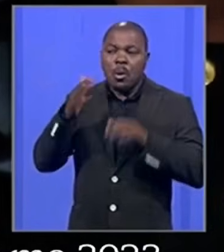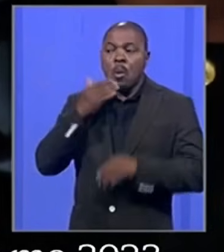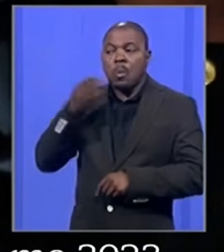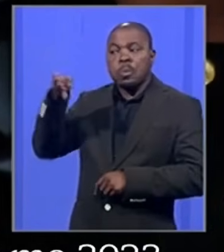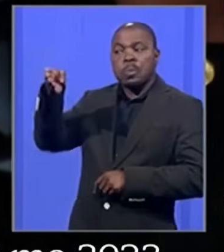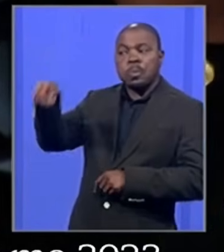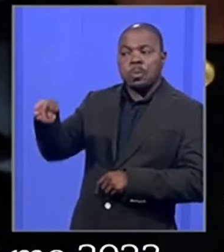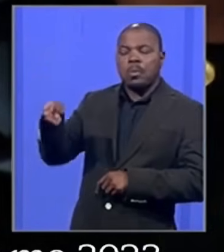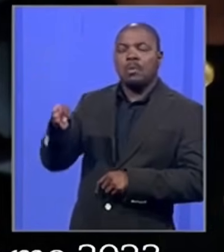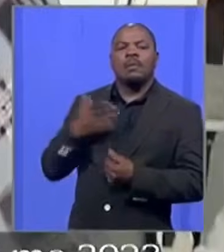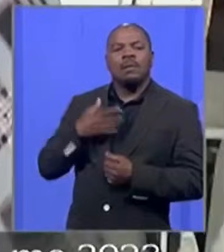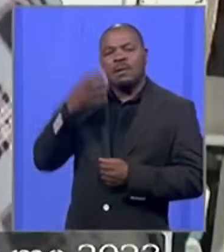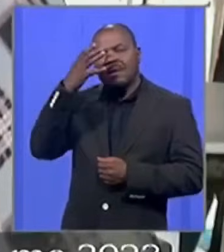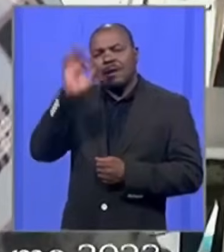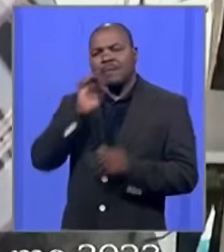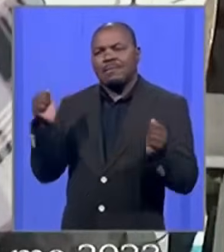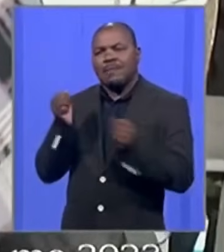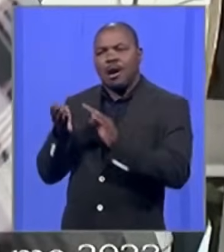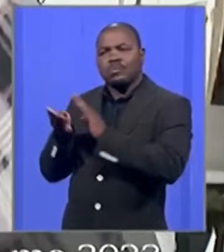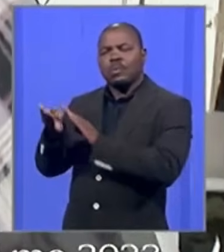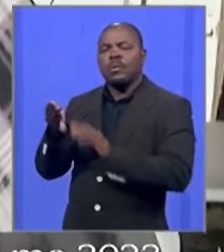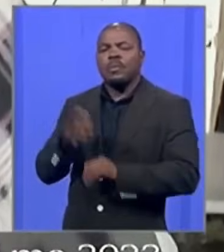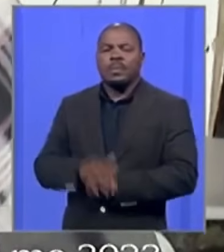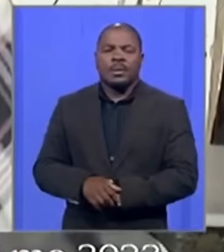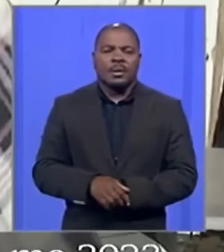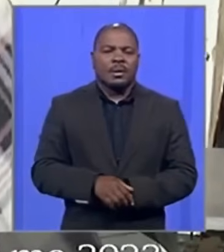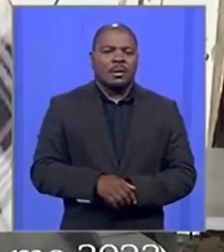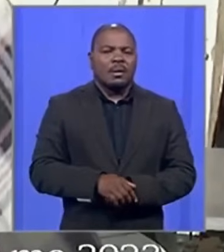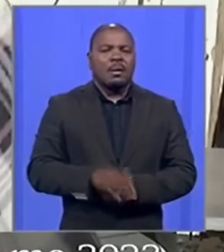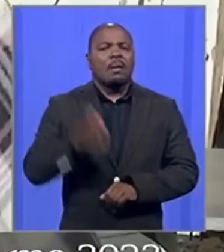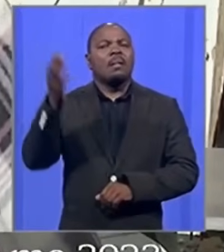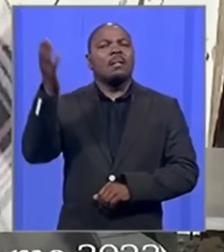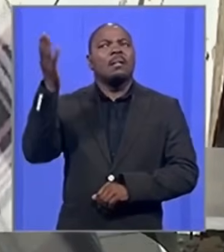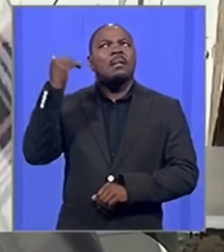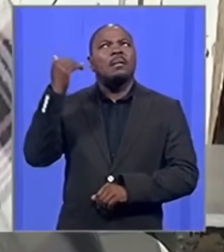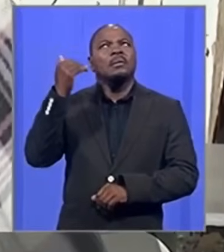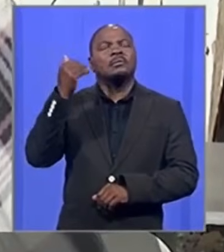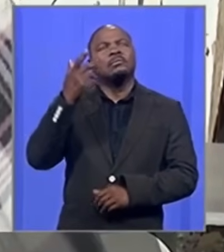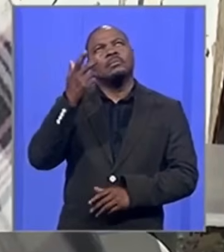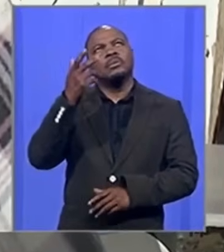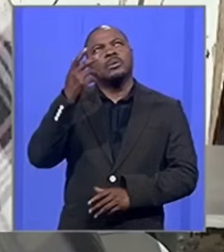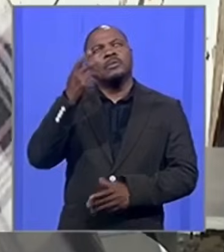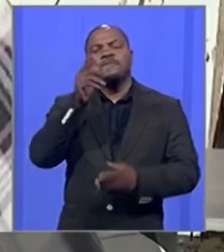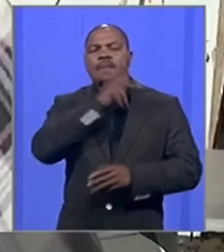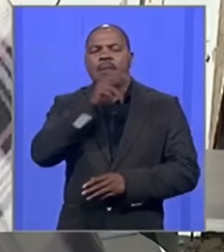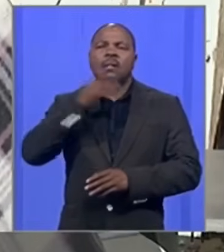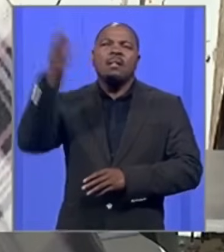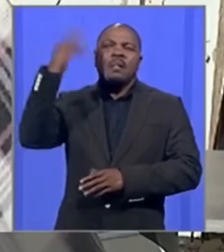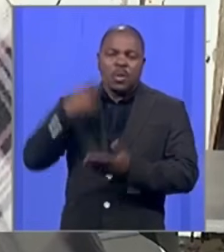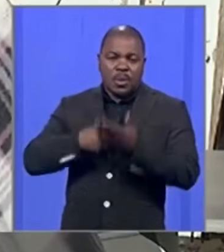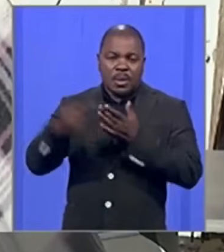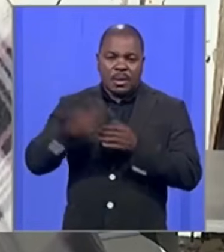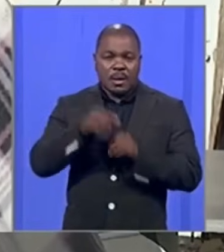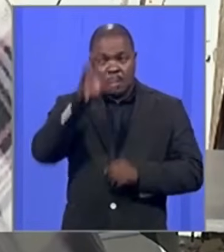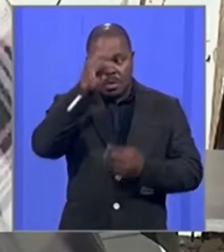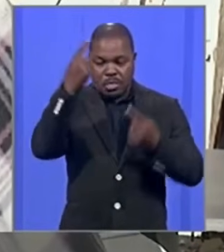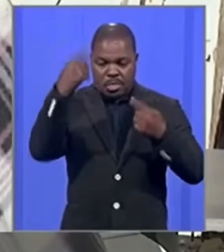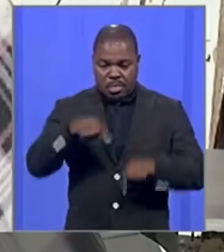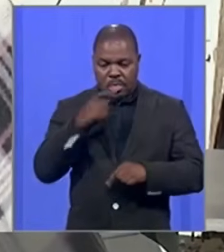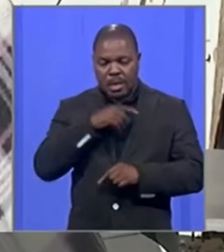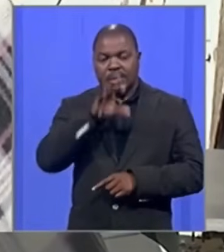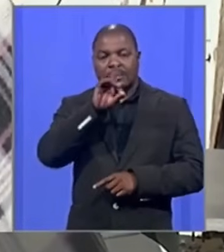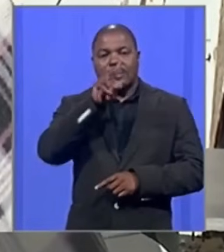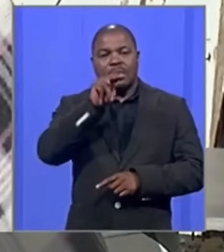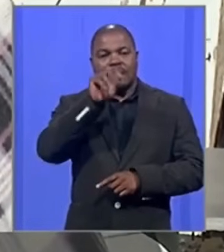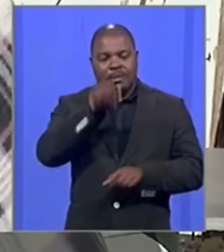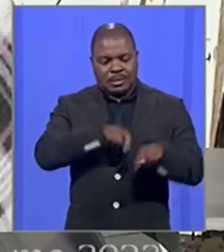la mmuso la ditopo. Beke e le itileng last week Friday wa tla le ponesa ba tlontsa di DNA test ka ba botsa